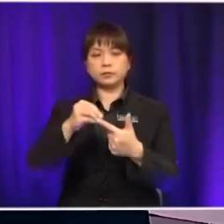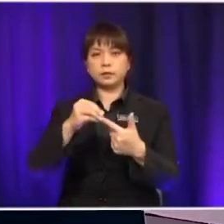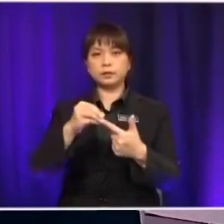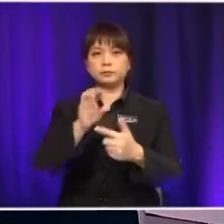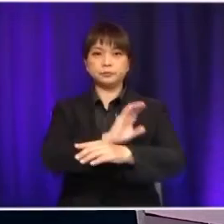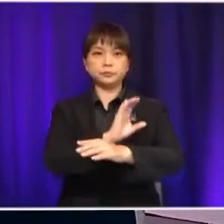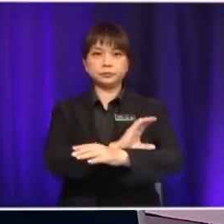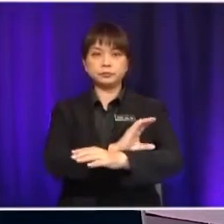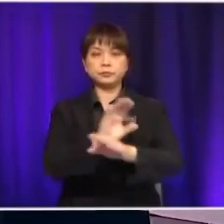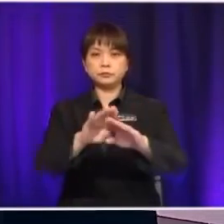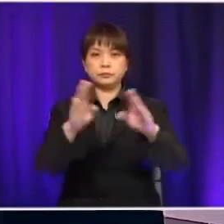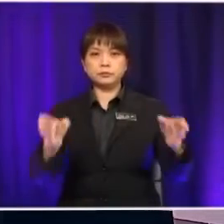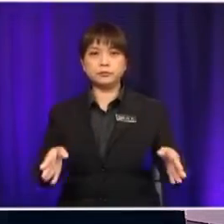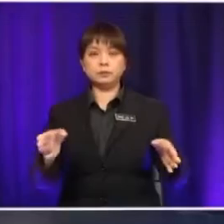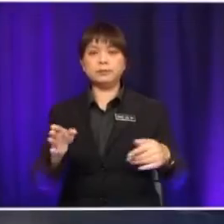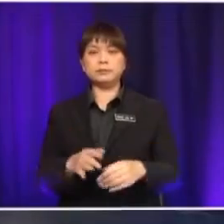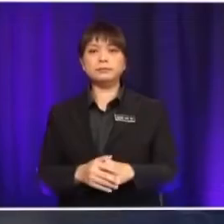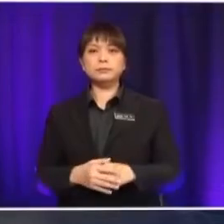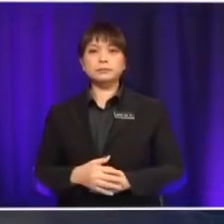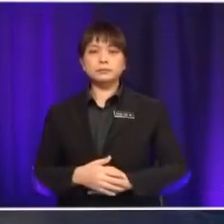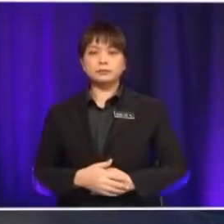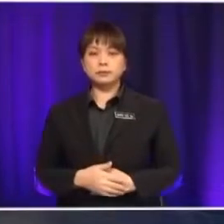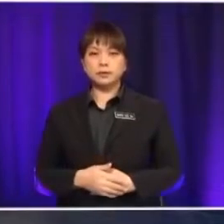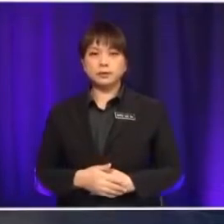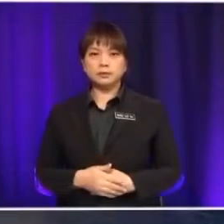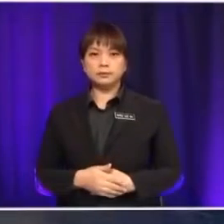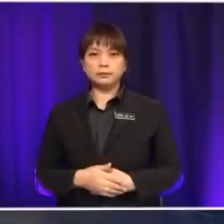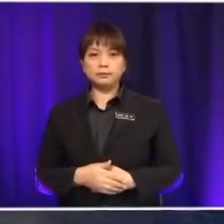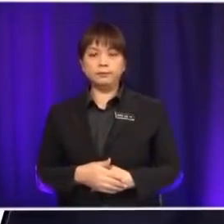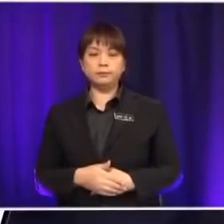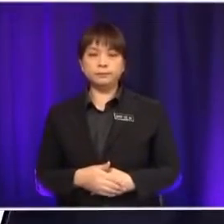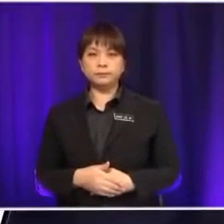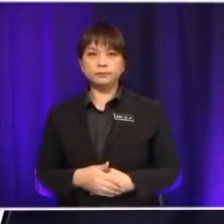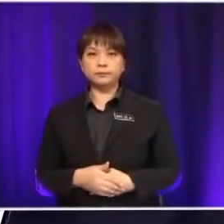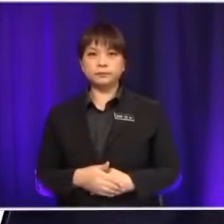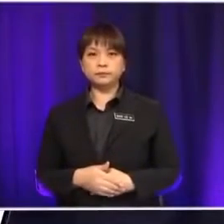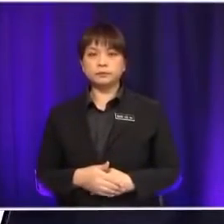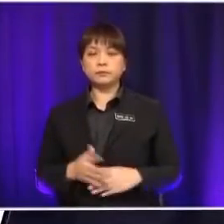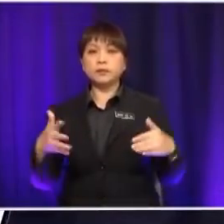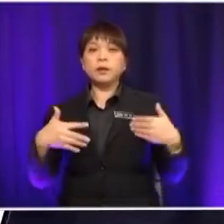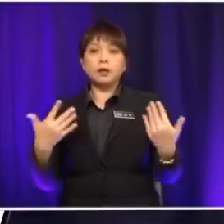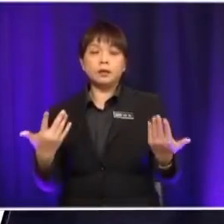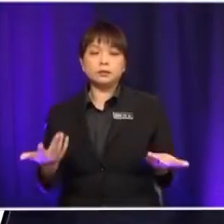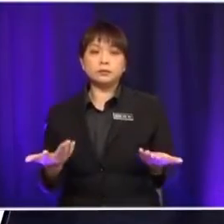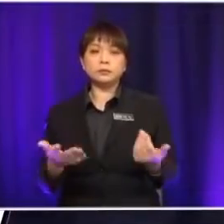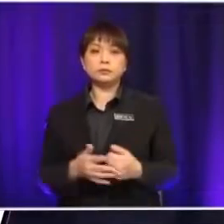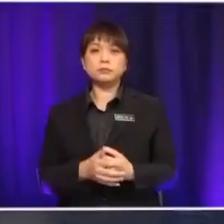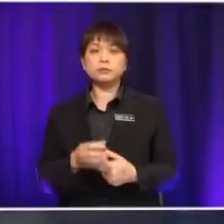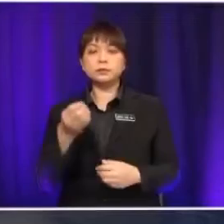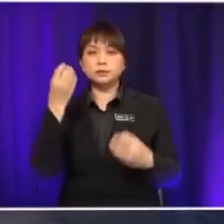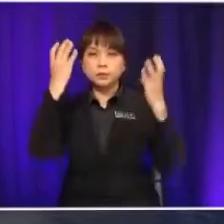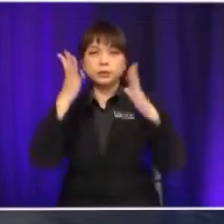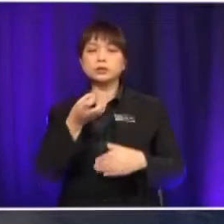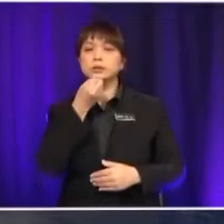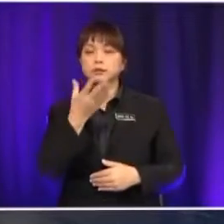this table, right? Okay. Yeah. And based on the table that they have provided and also the points that has given, how would you evaluate their answers? Yeah, for